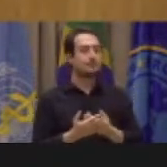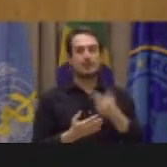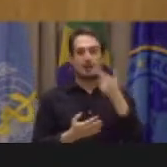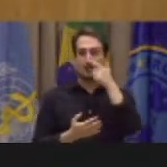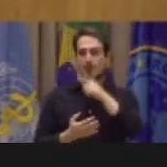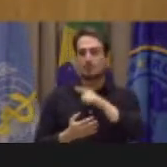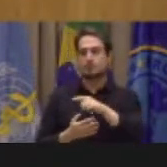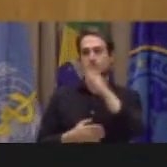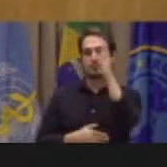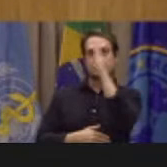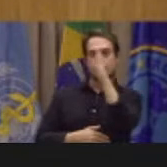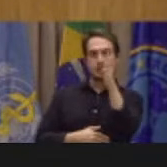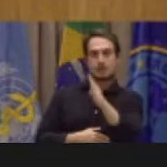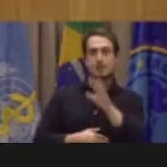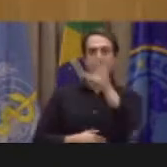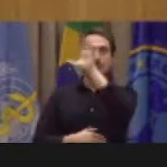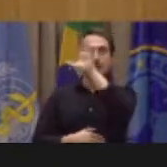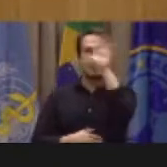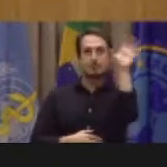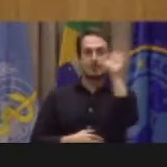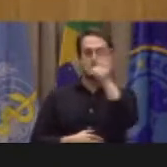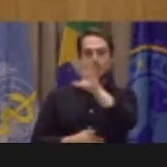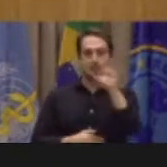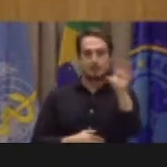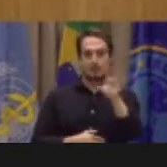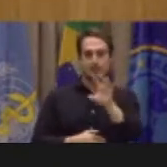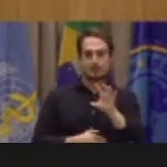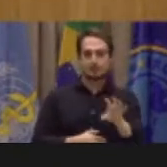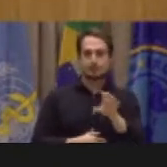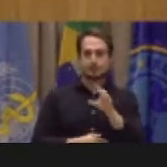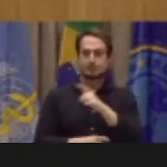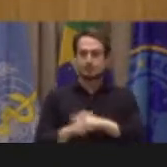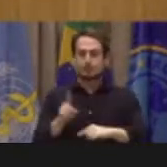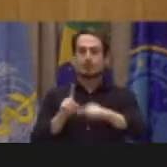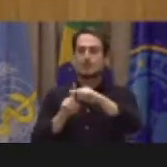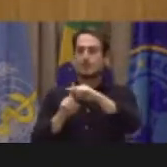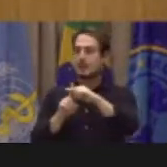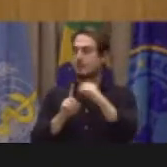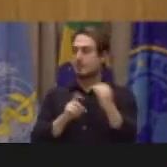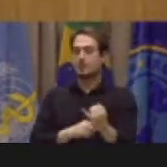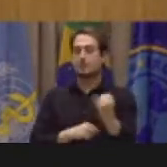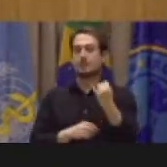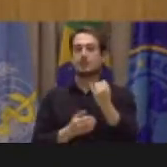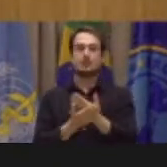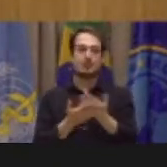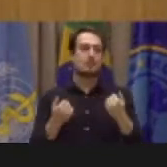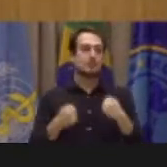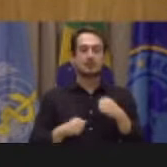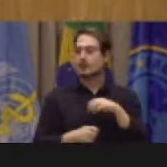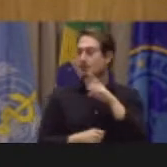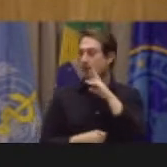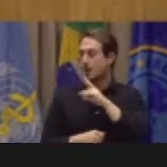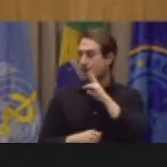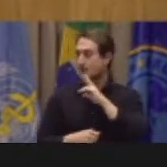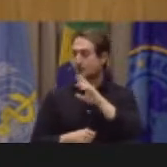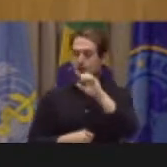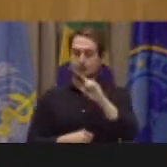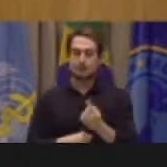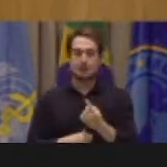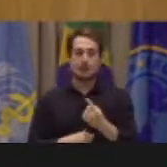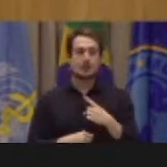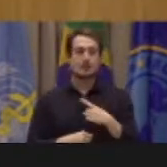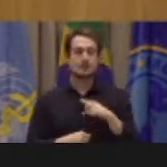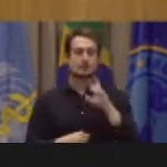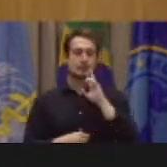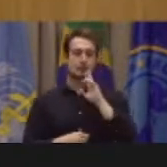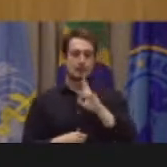Rosane, we could go through the micro regions of Brazil. In fact, we need unique answers,